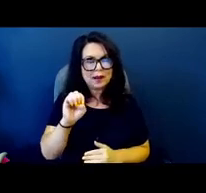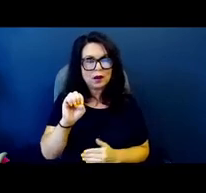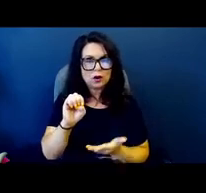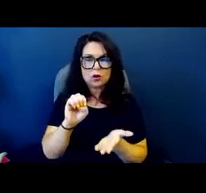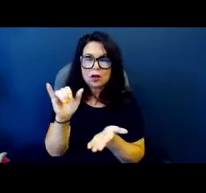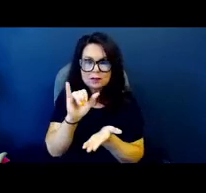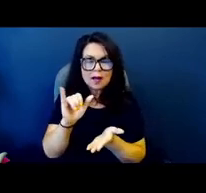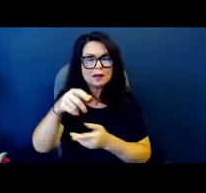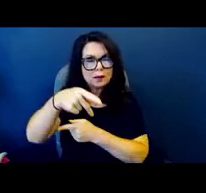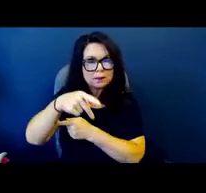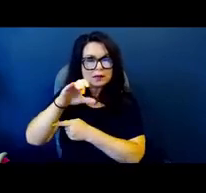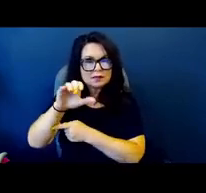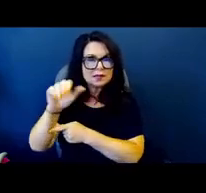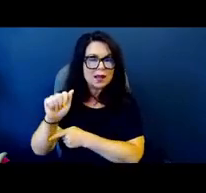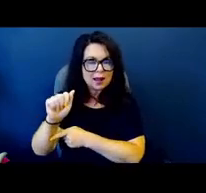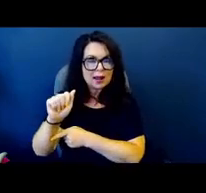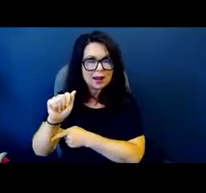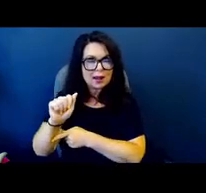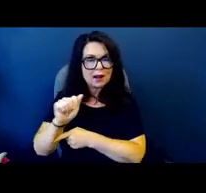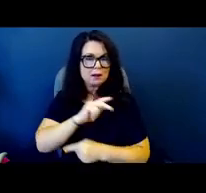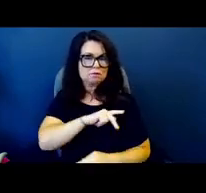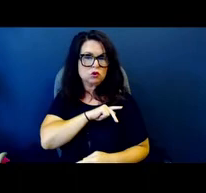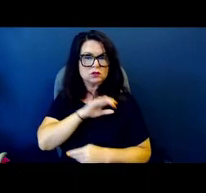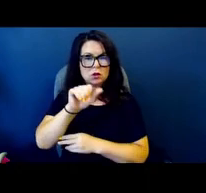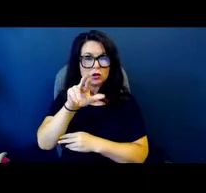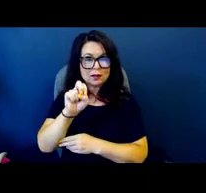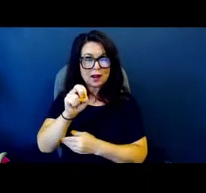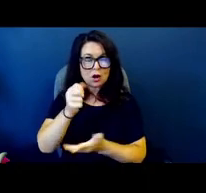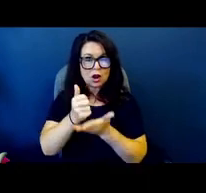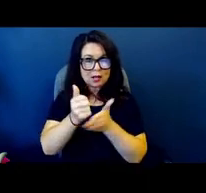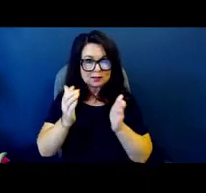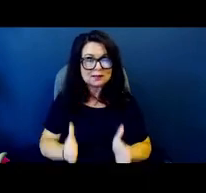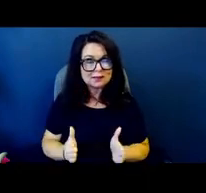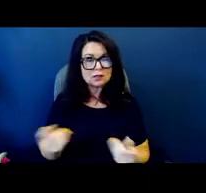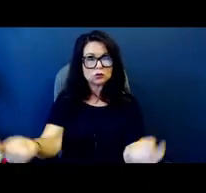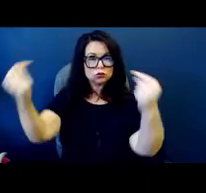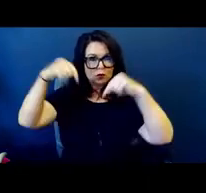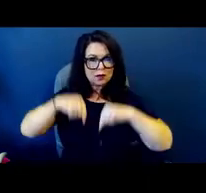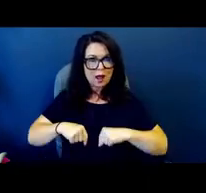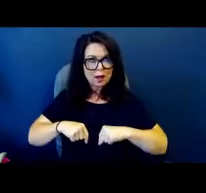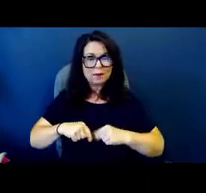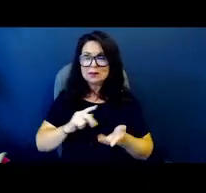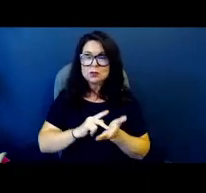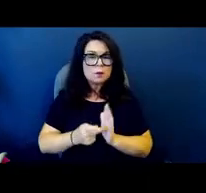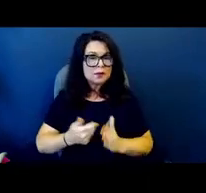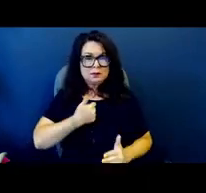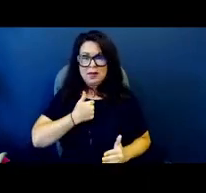PCA earlier, right? So I can't get out of bed, I can't dress myself, I